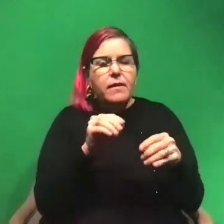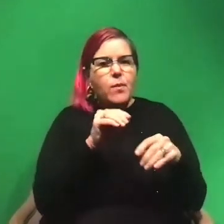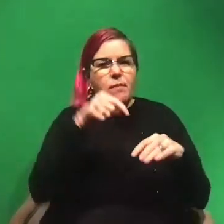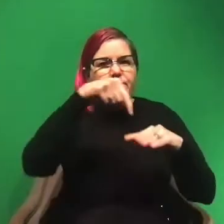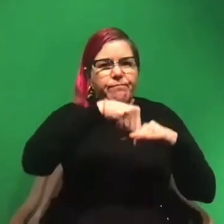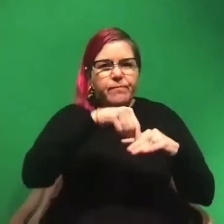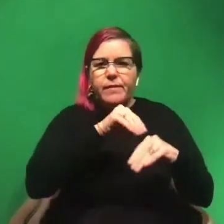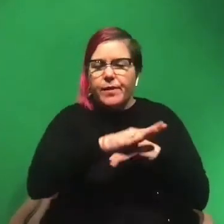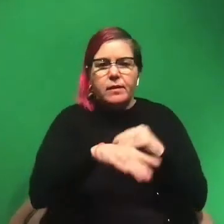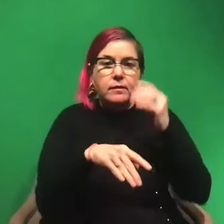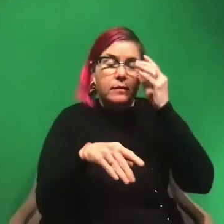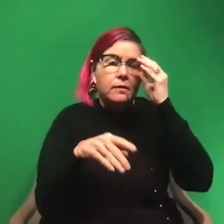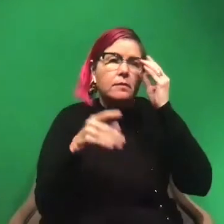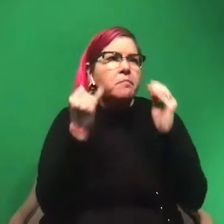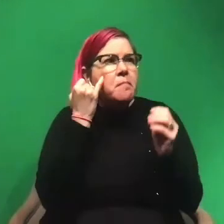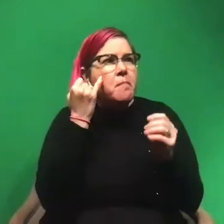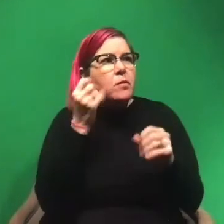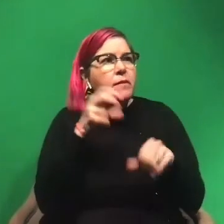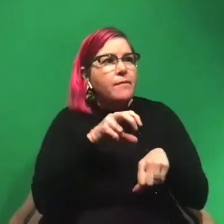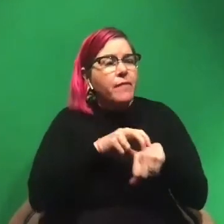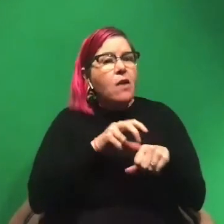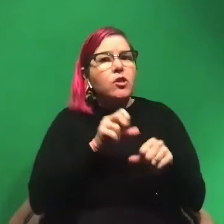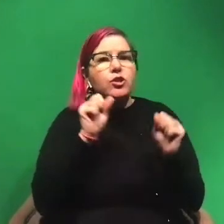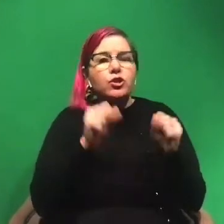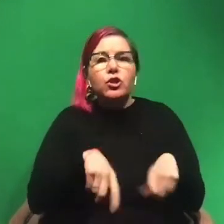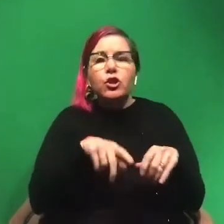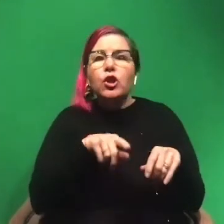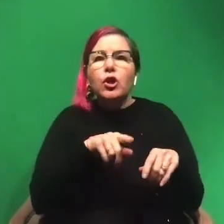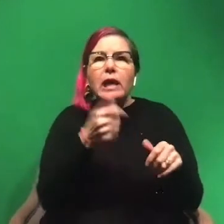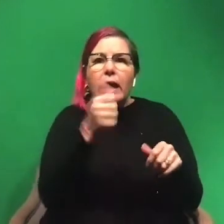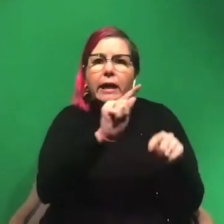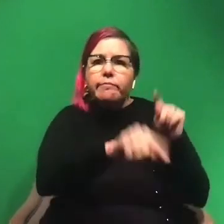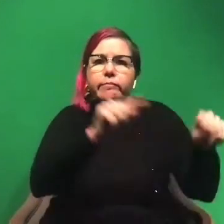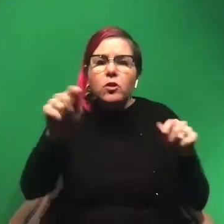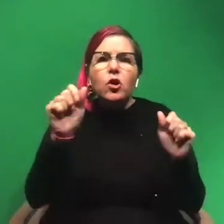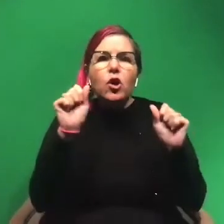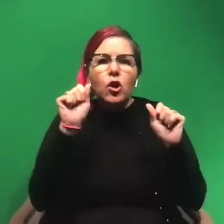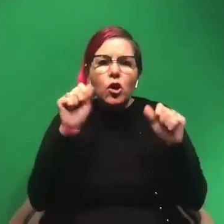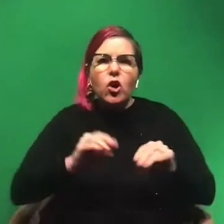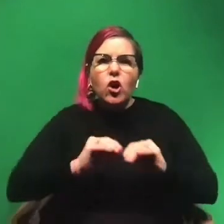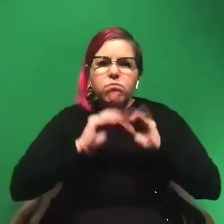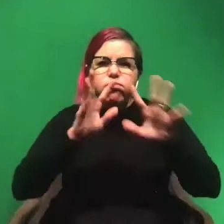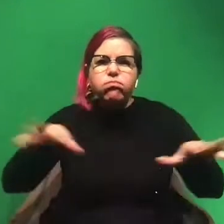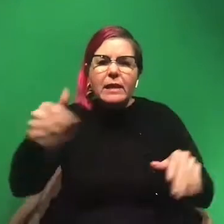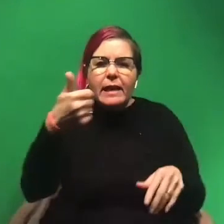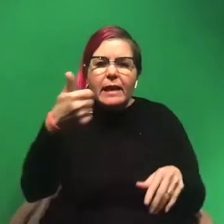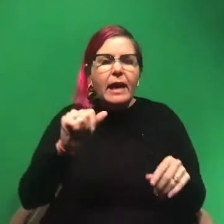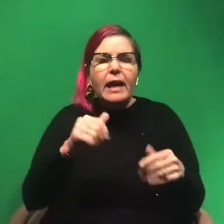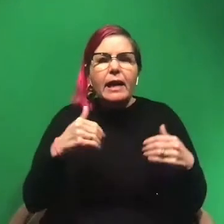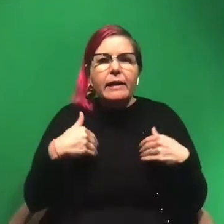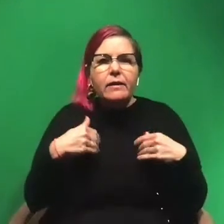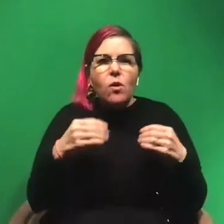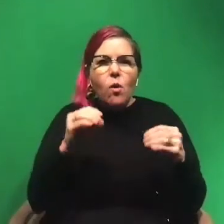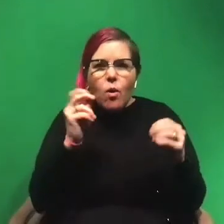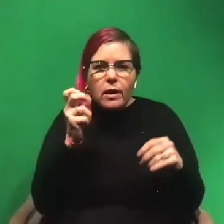virus was more promiscuous, the same virus will be infecting essentially every organism, every organ in our body. So